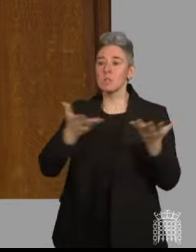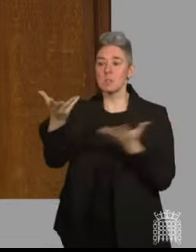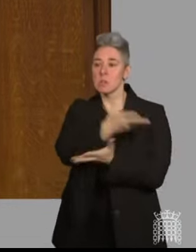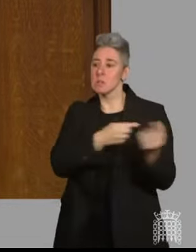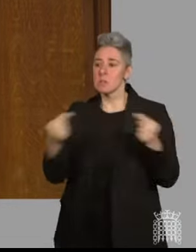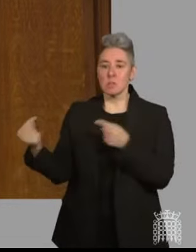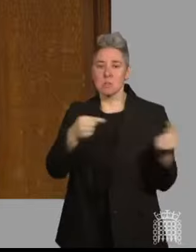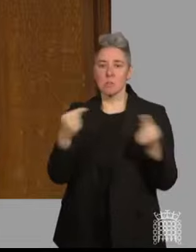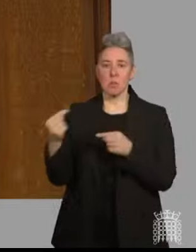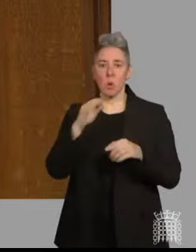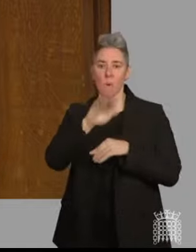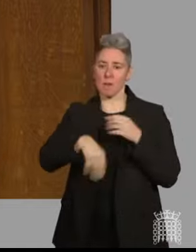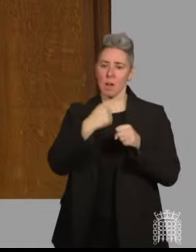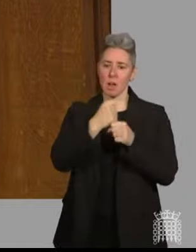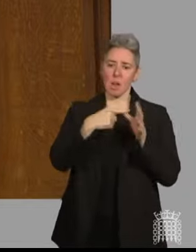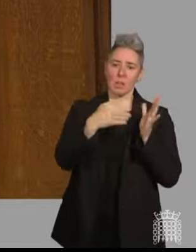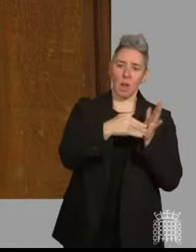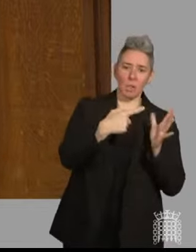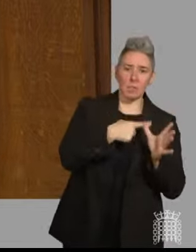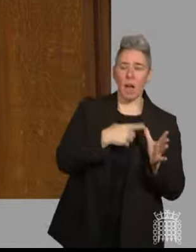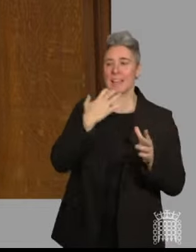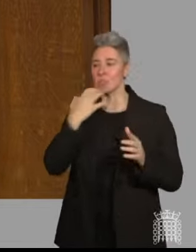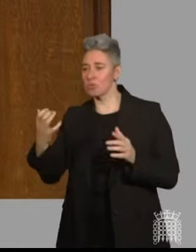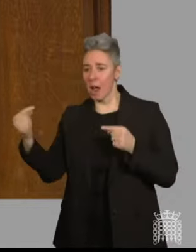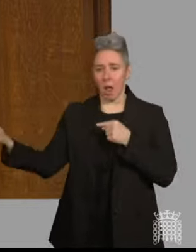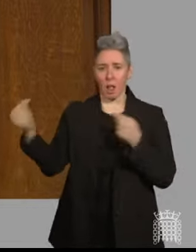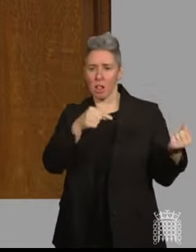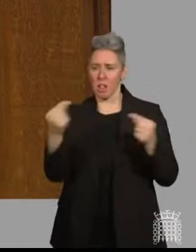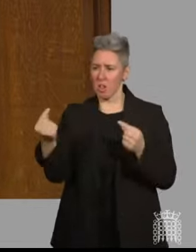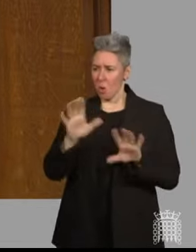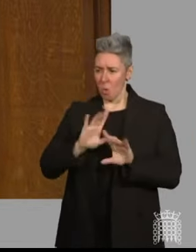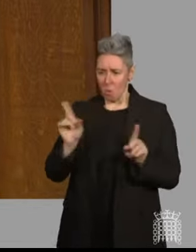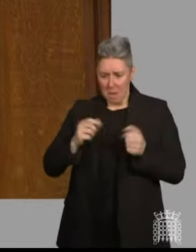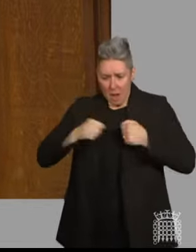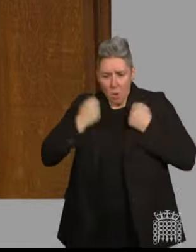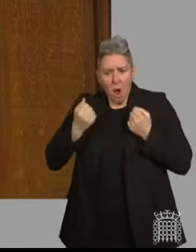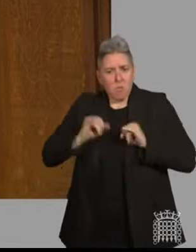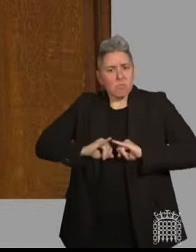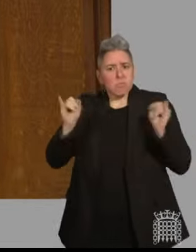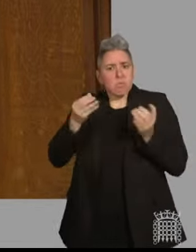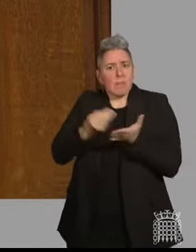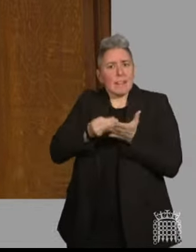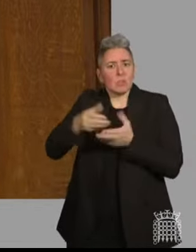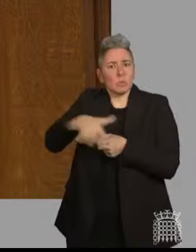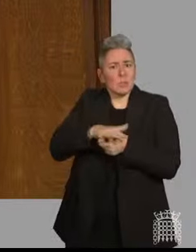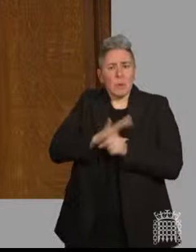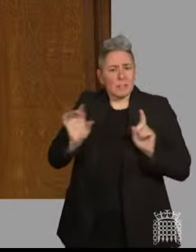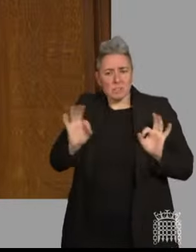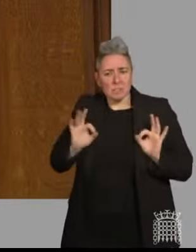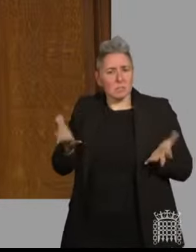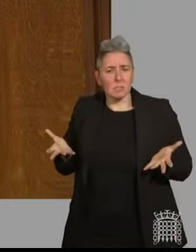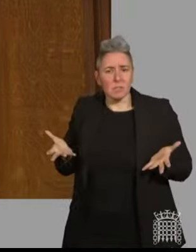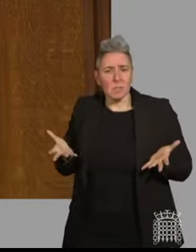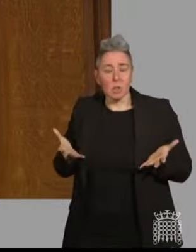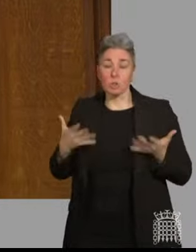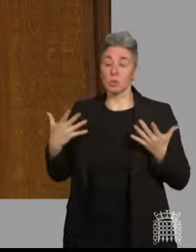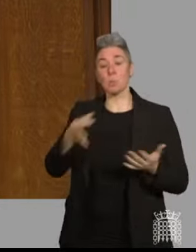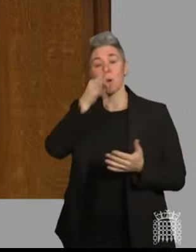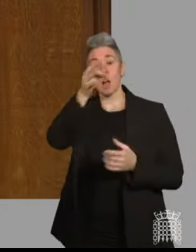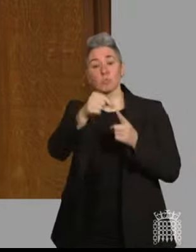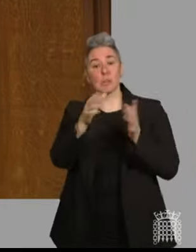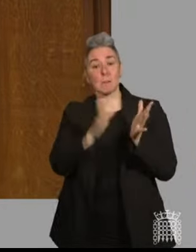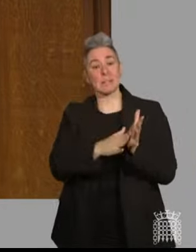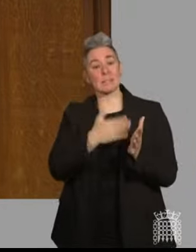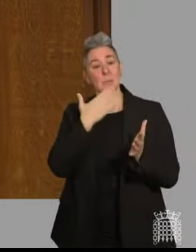in. Will the Prime Minister support my campaign and that of my honourable friend for Keighley in getting our